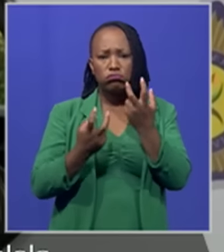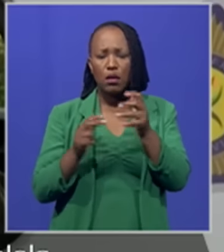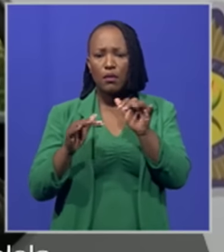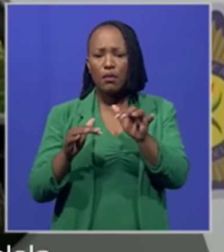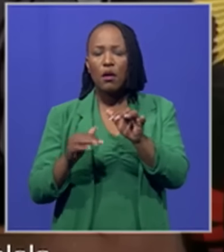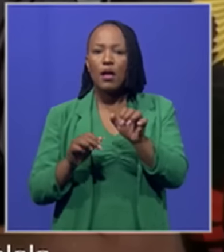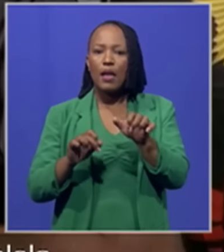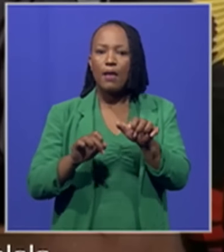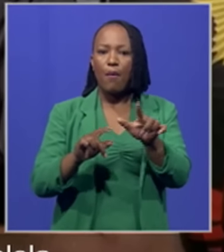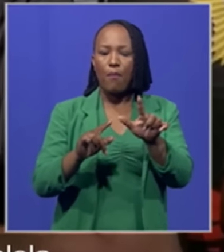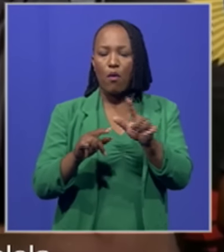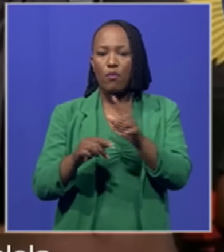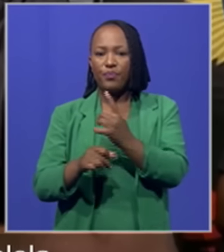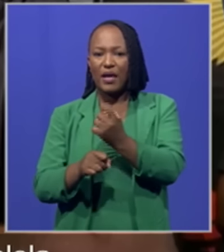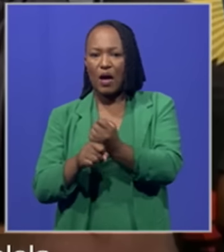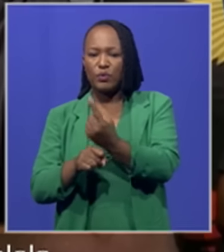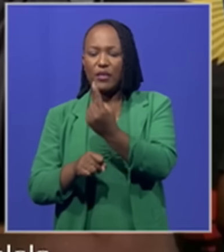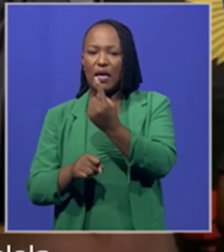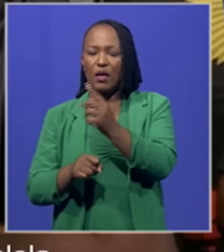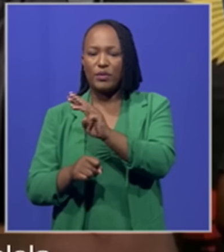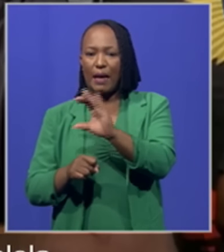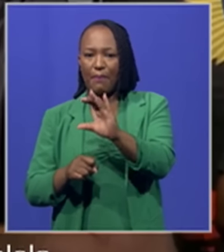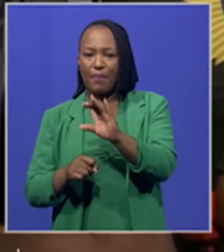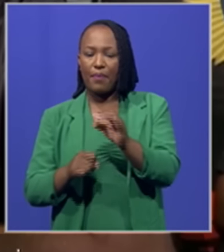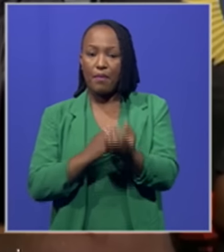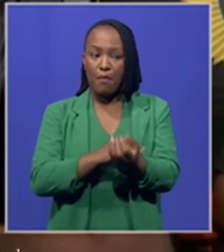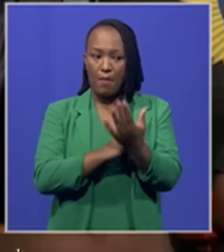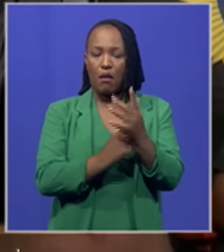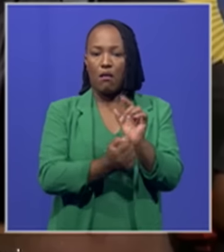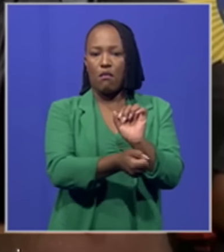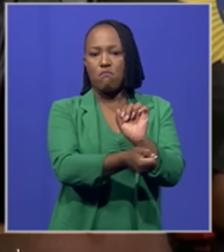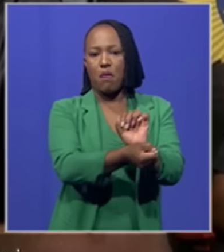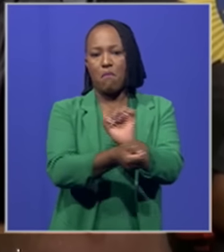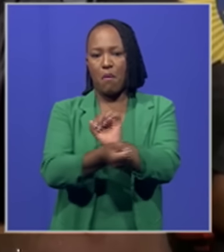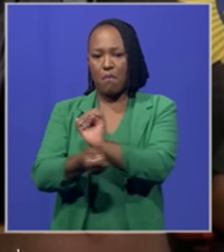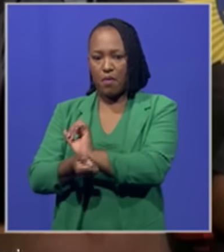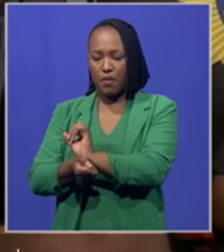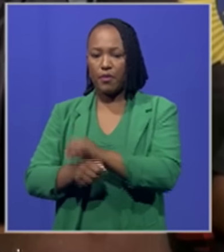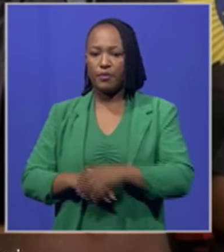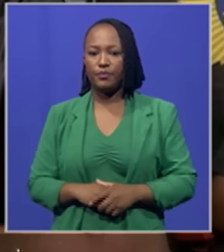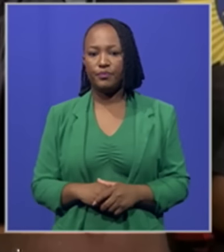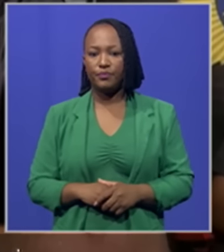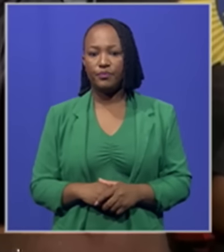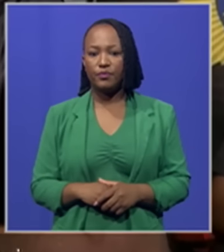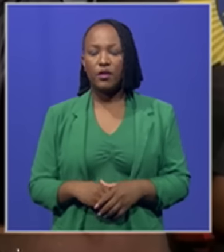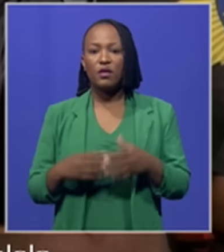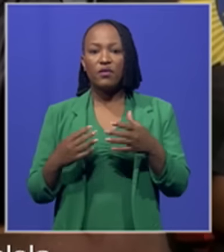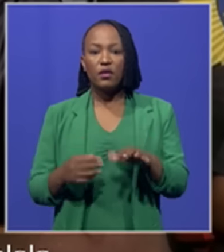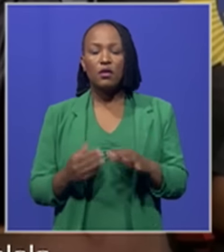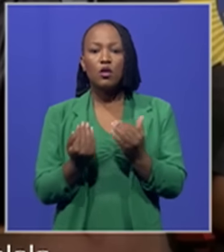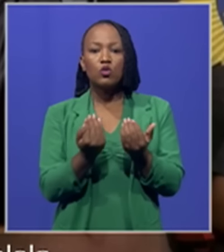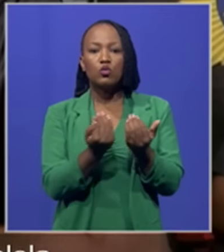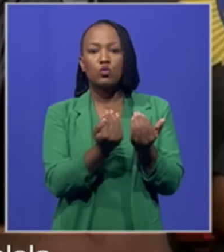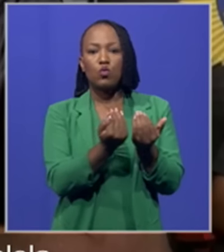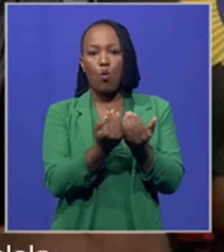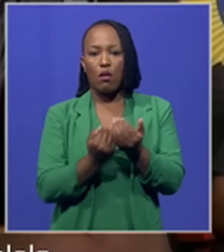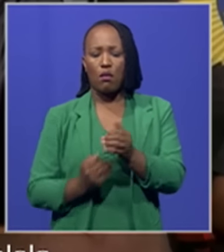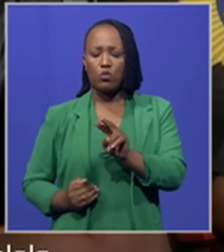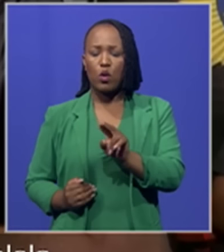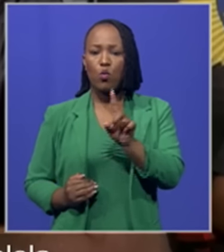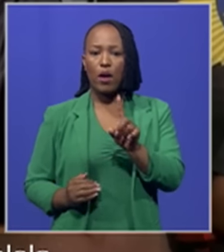Cape. Officials created emergency repairs and maintenance on 21 schools.